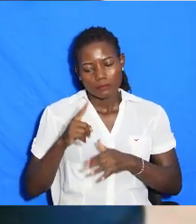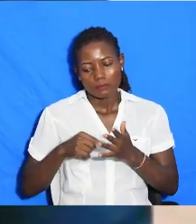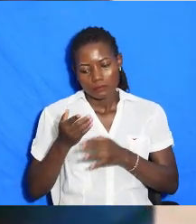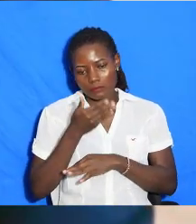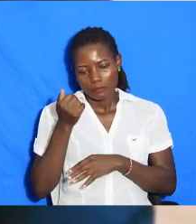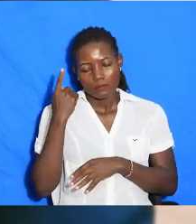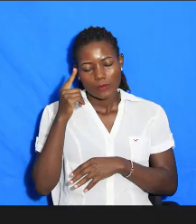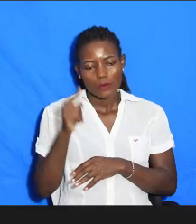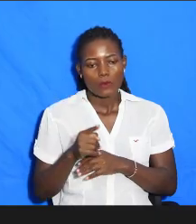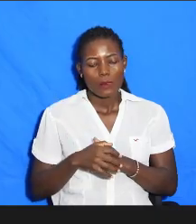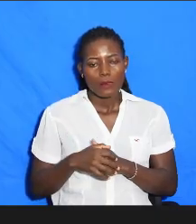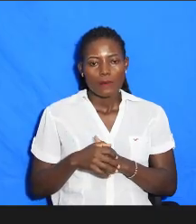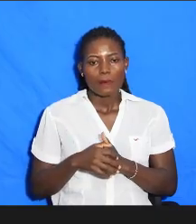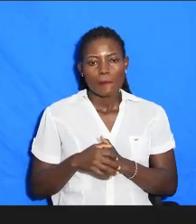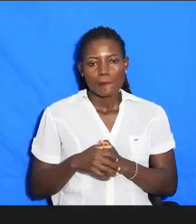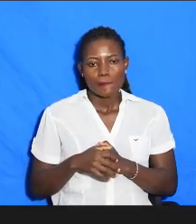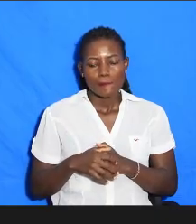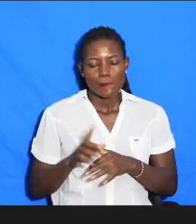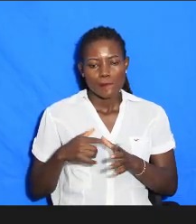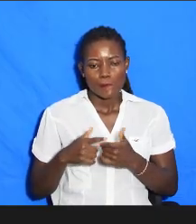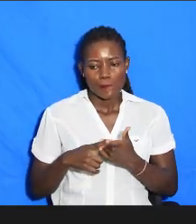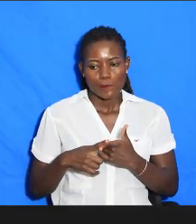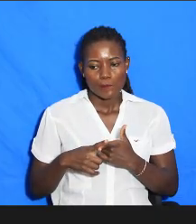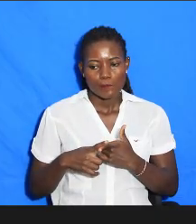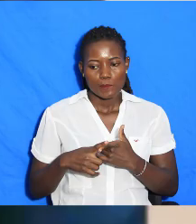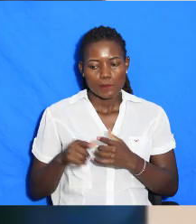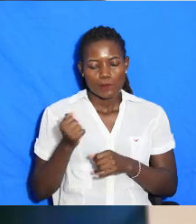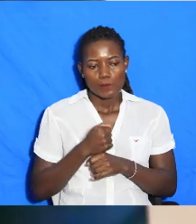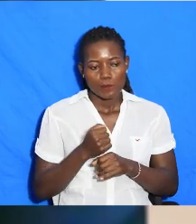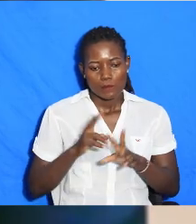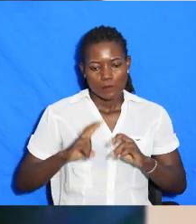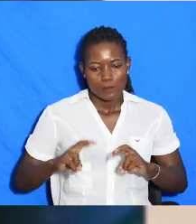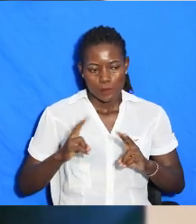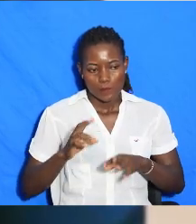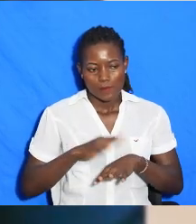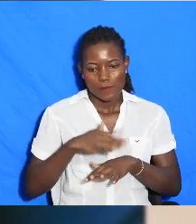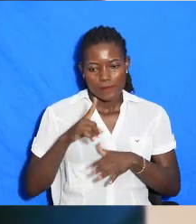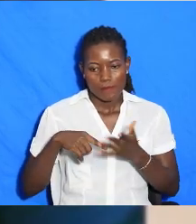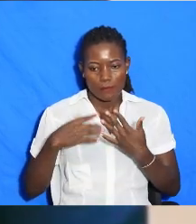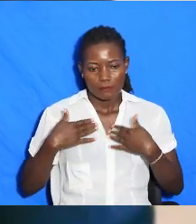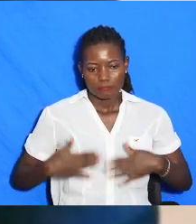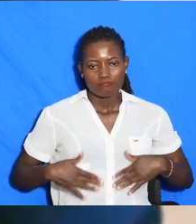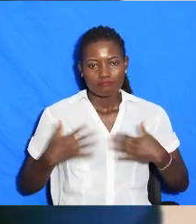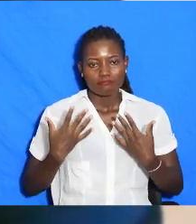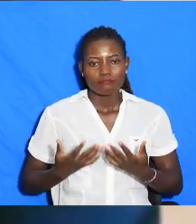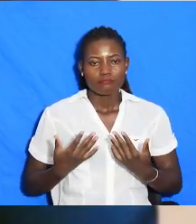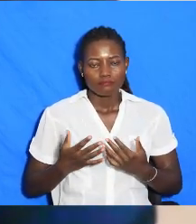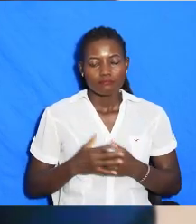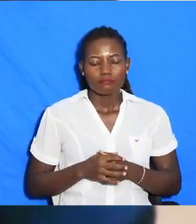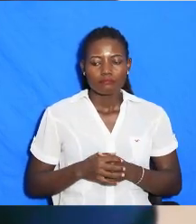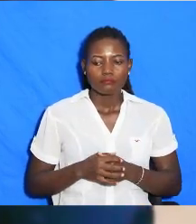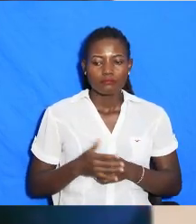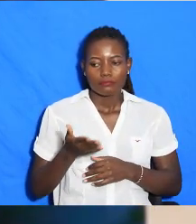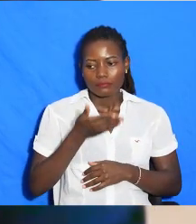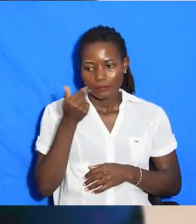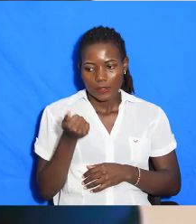you. Yeah. Yeah. Yeah. You Mm-hmm. just do a research on what body weight works for you. It could add some